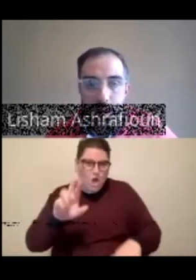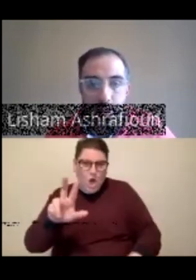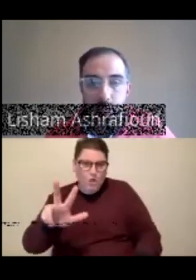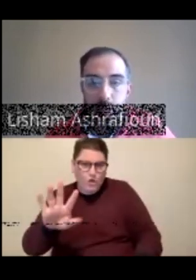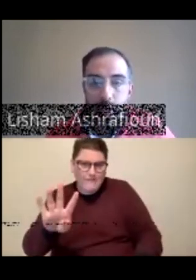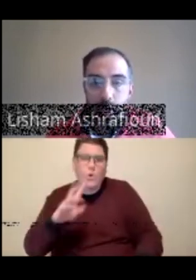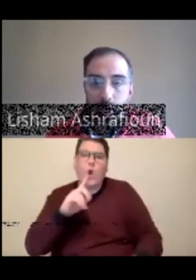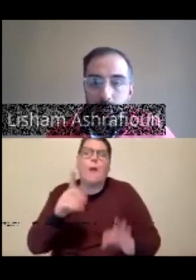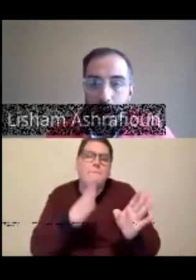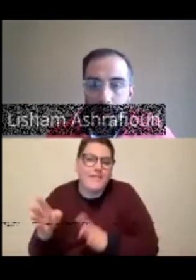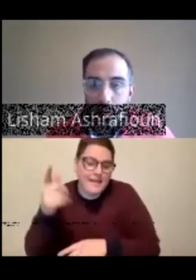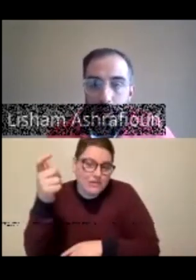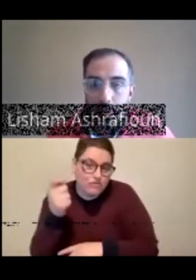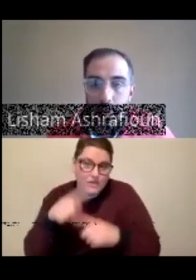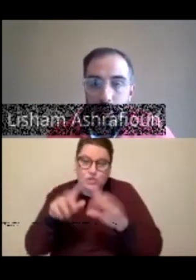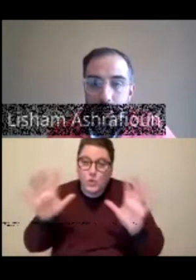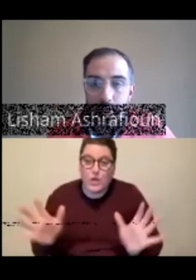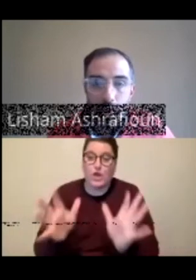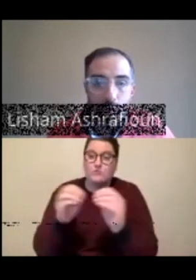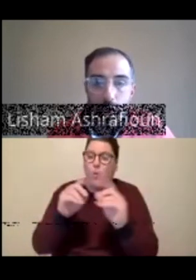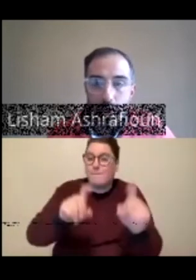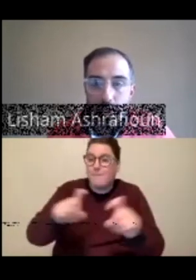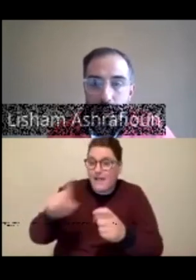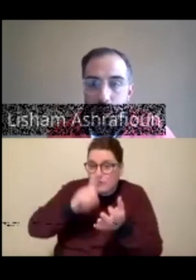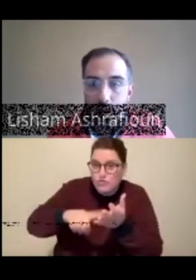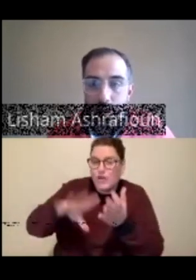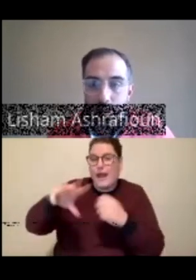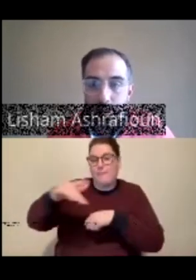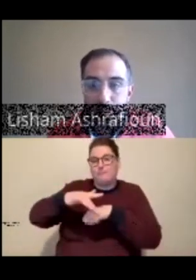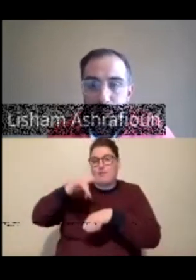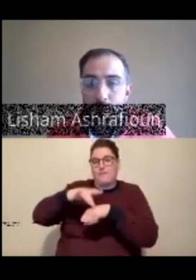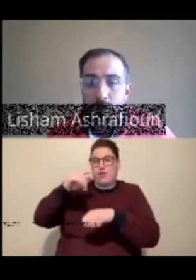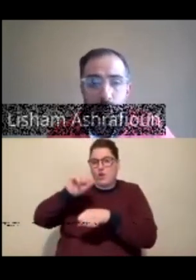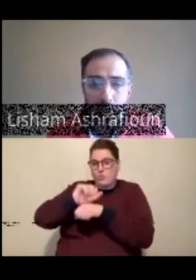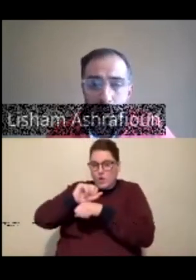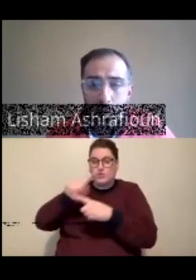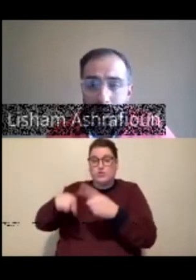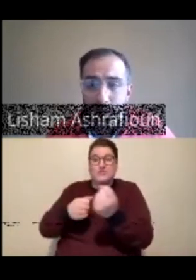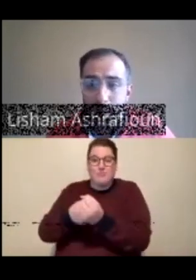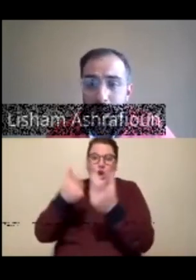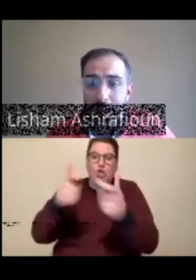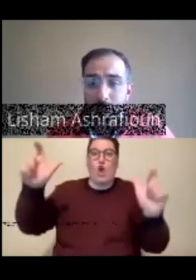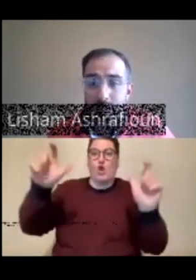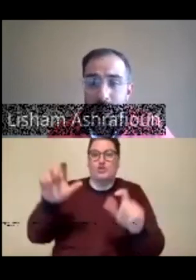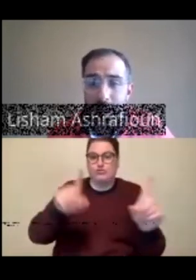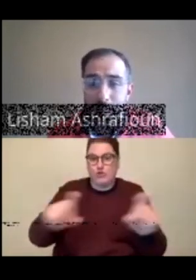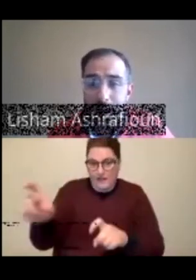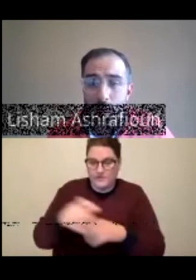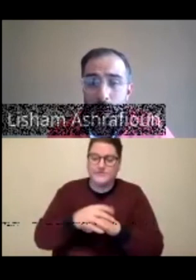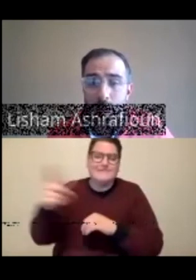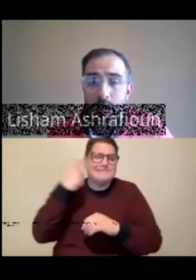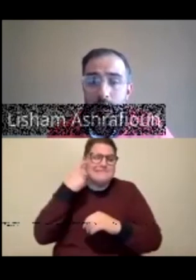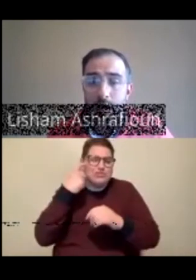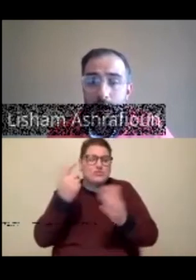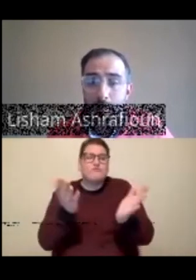planning grants to encourage pilot work and preliminary support for large-scale trials. So there was a request for applications that came